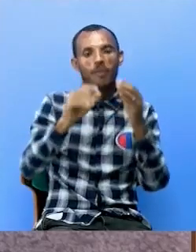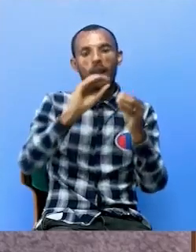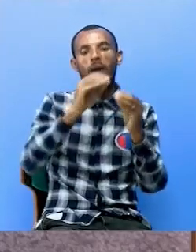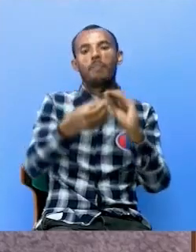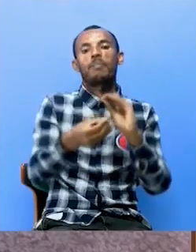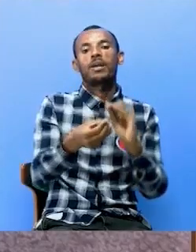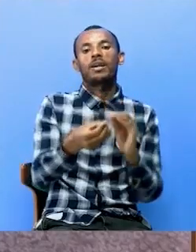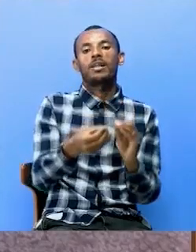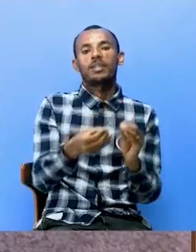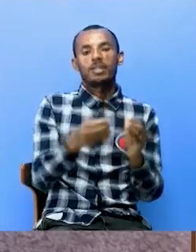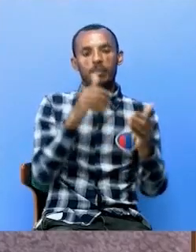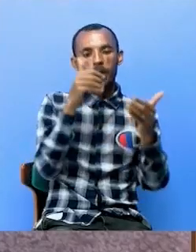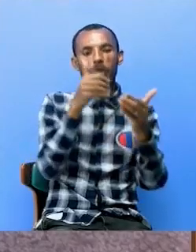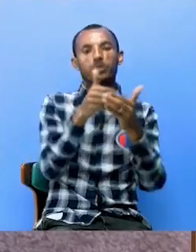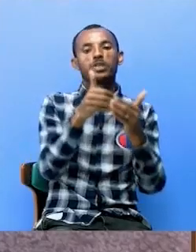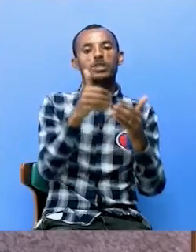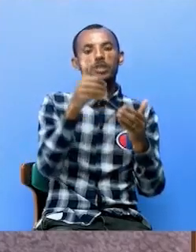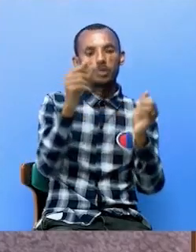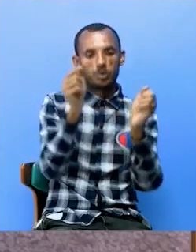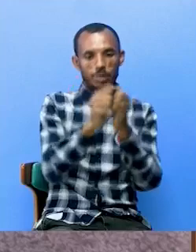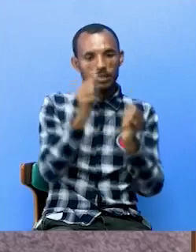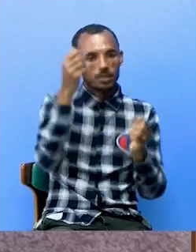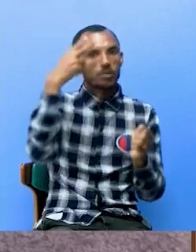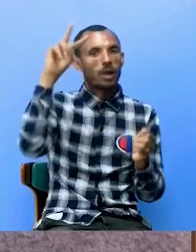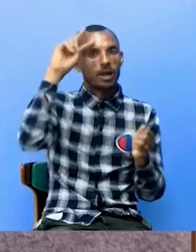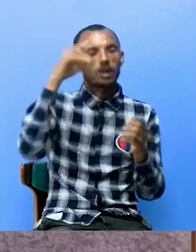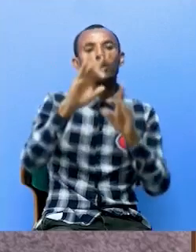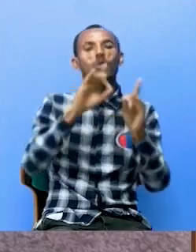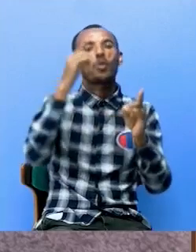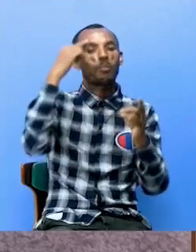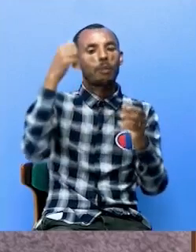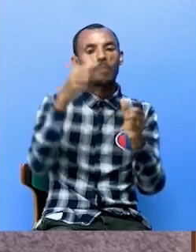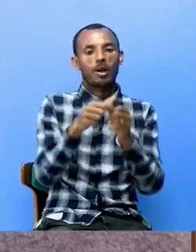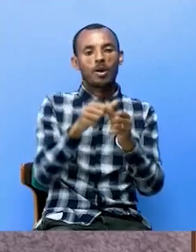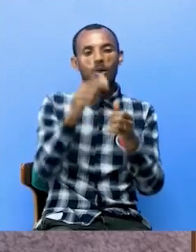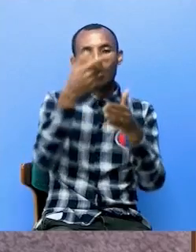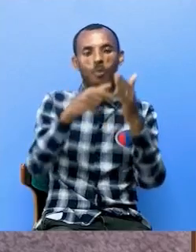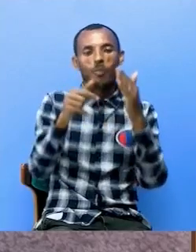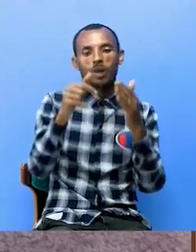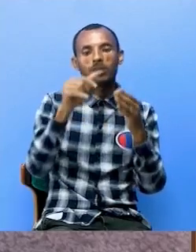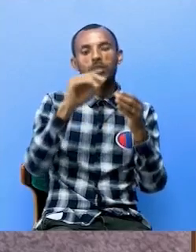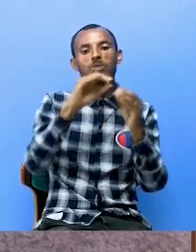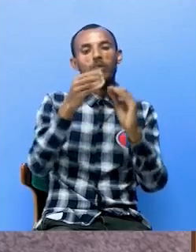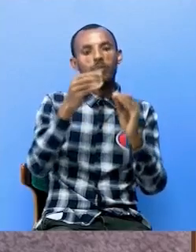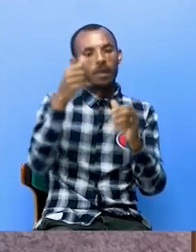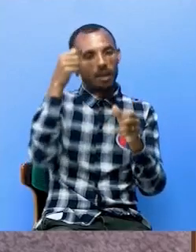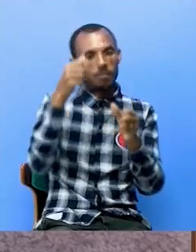the naming associated with squares. Do you remember what a square of a number is mean?